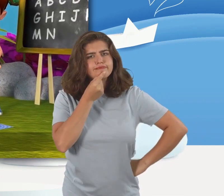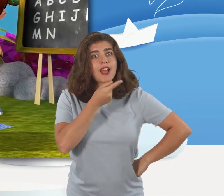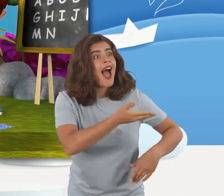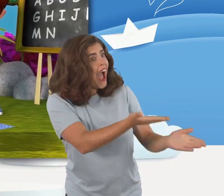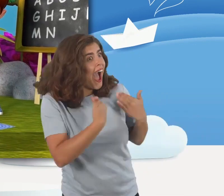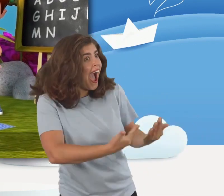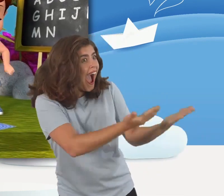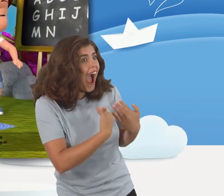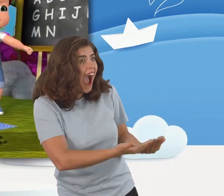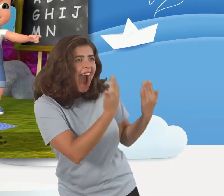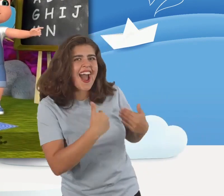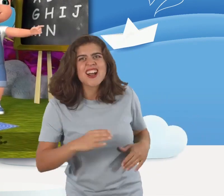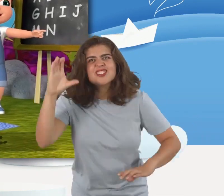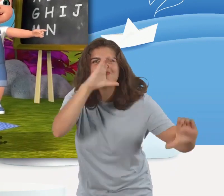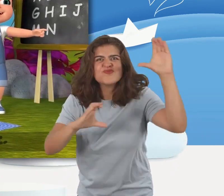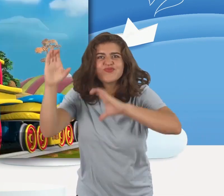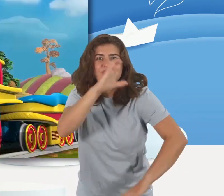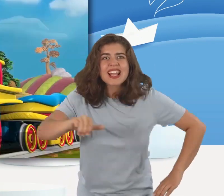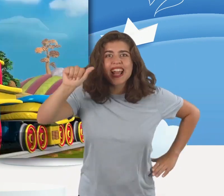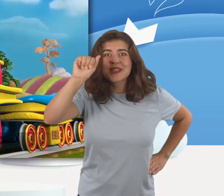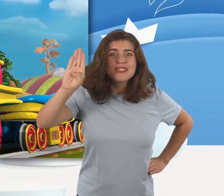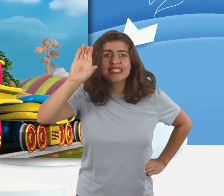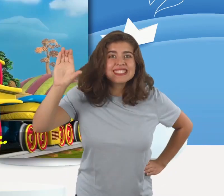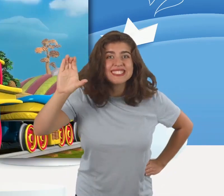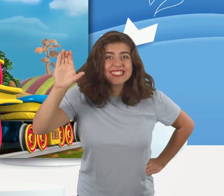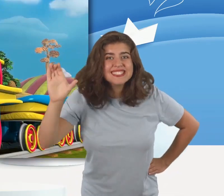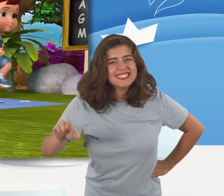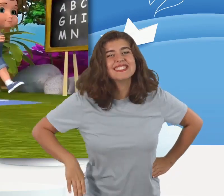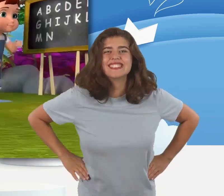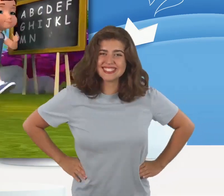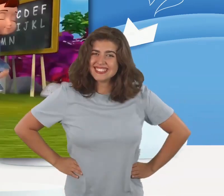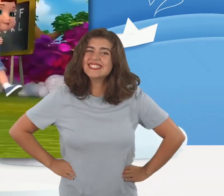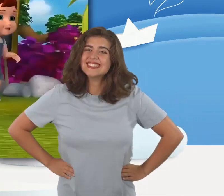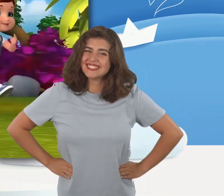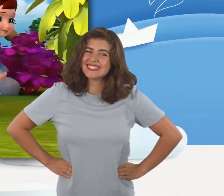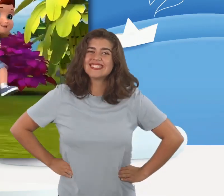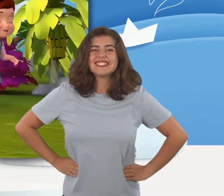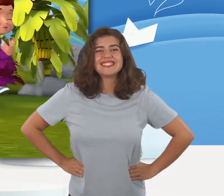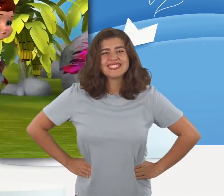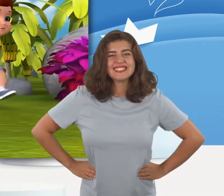Let's go on a ride and find where all the alphabets are.